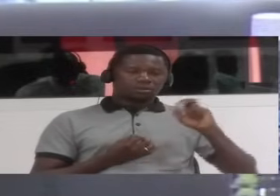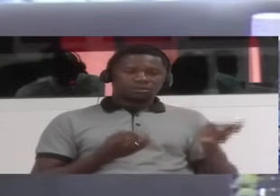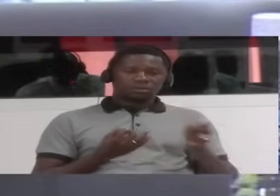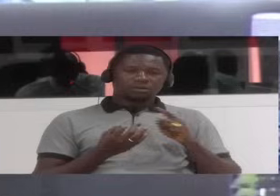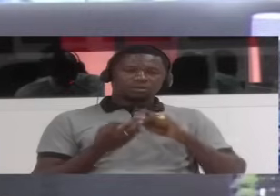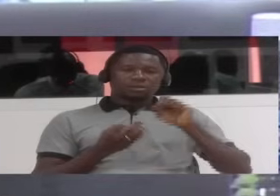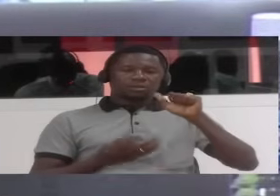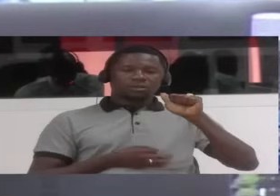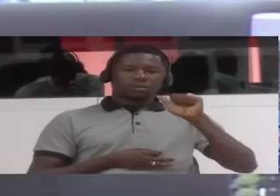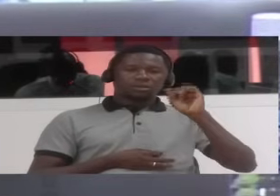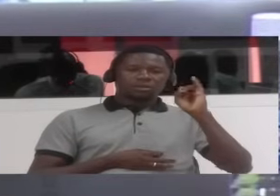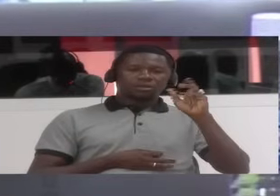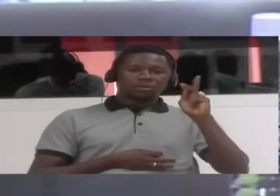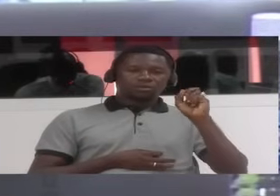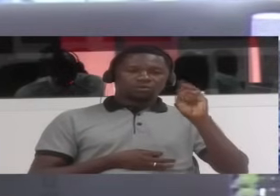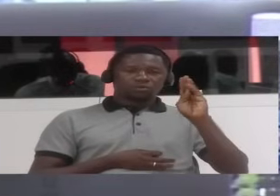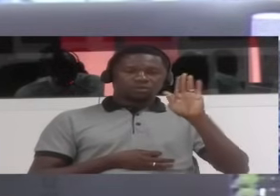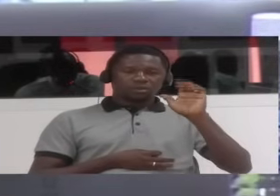Sehuba Jaju, yes.